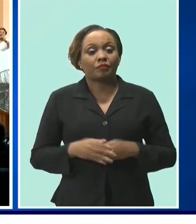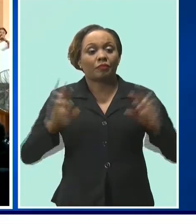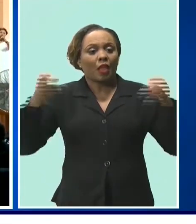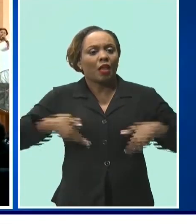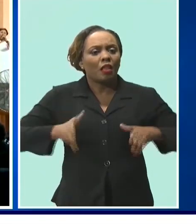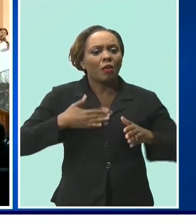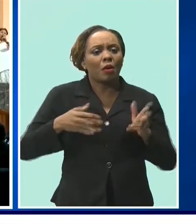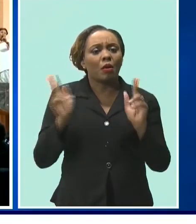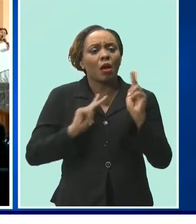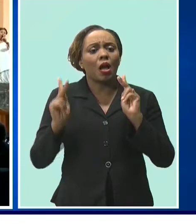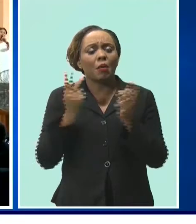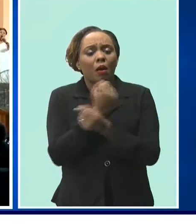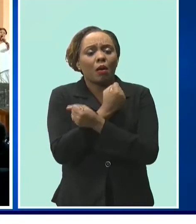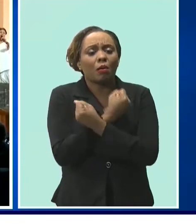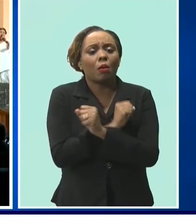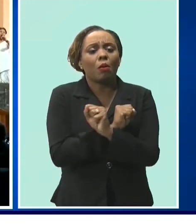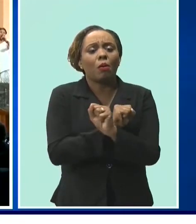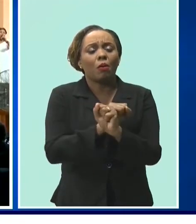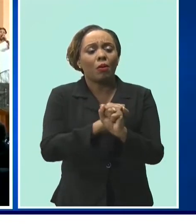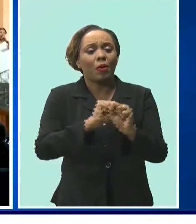people go.